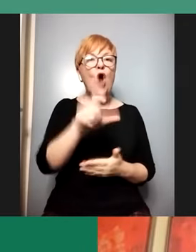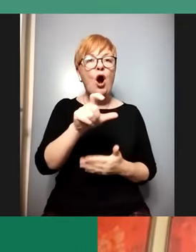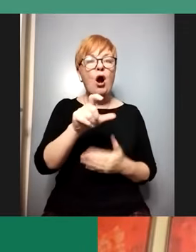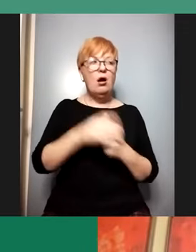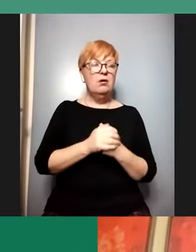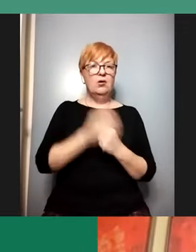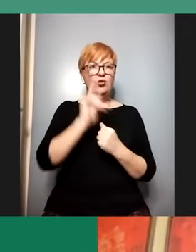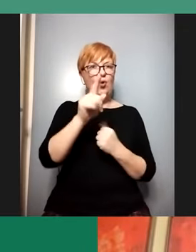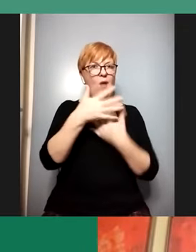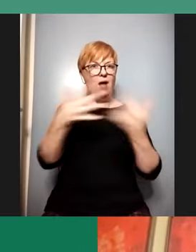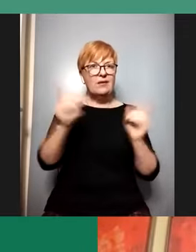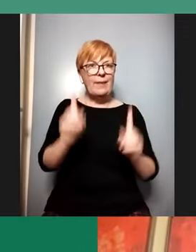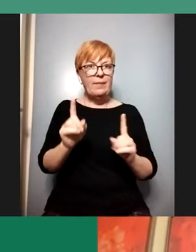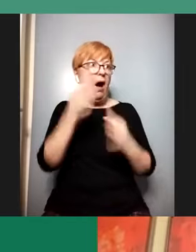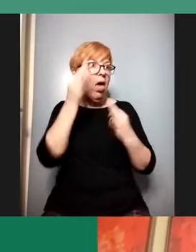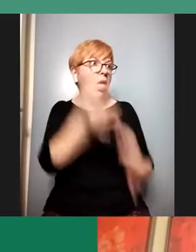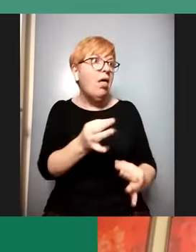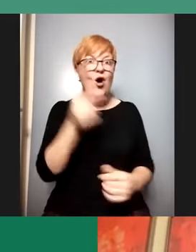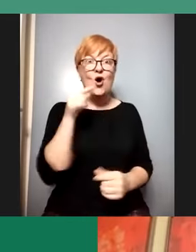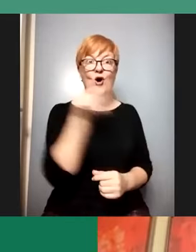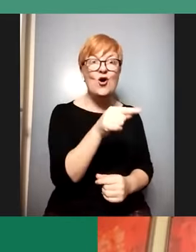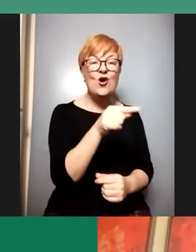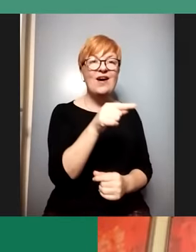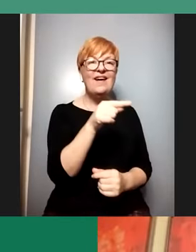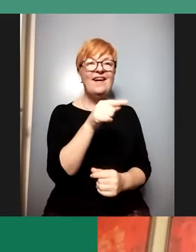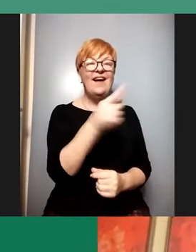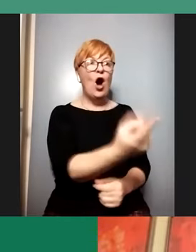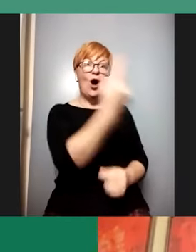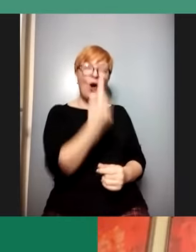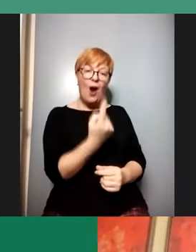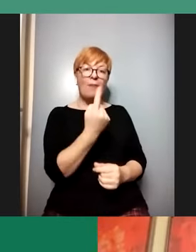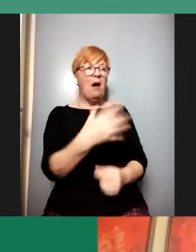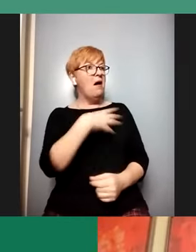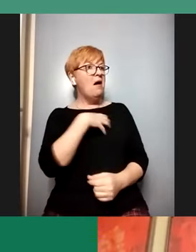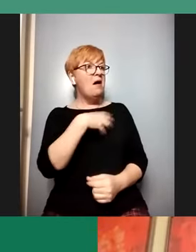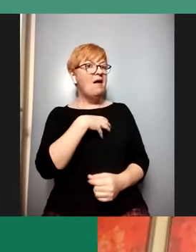to Hitchcock and Bergman, you know, as she comes in, and that's part of the thing that is